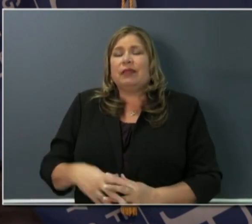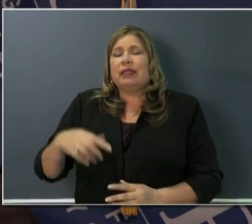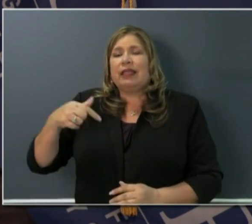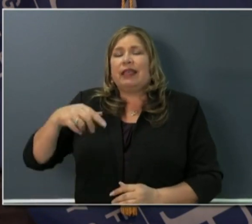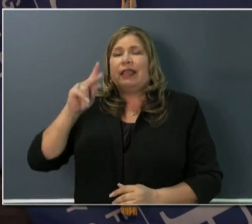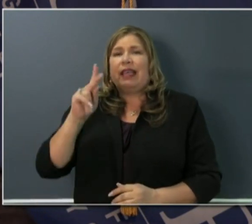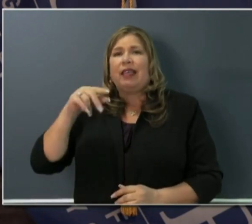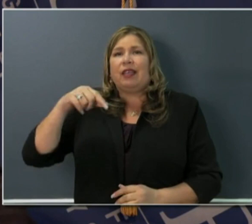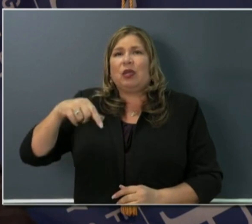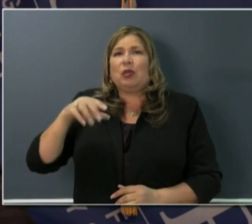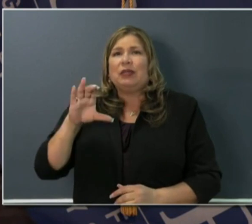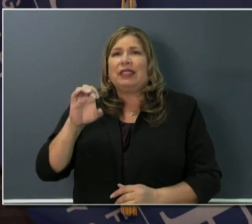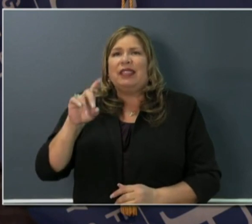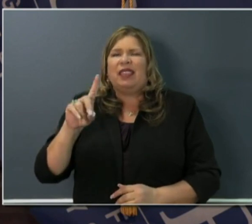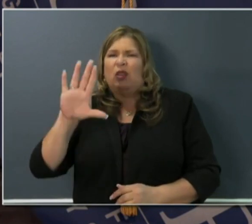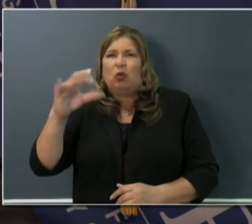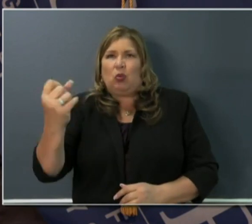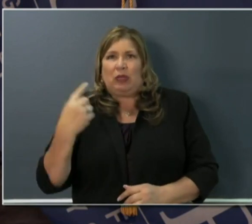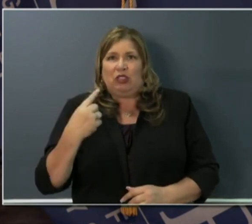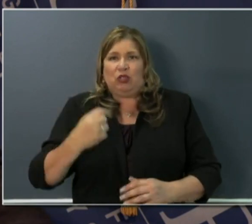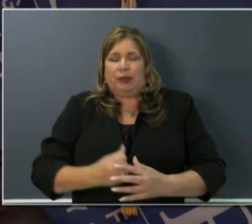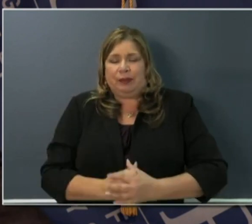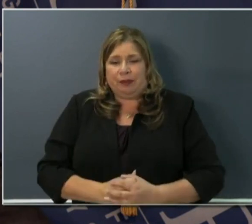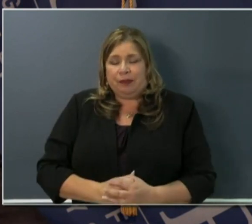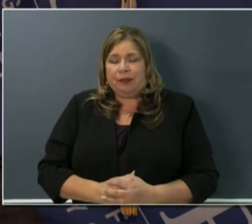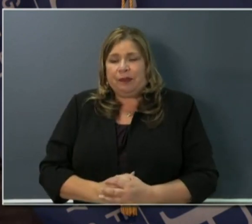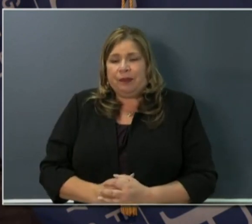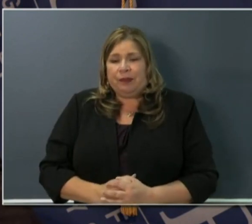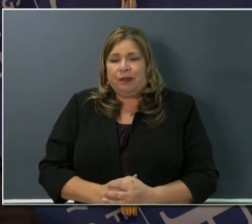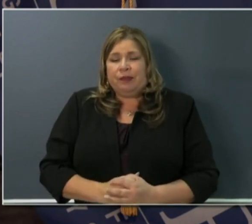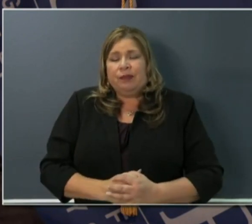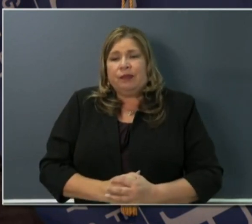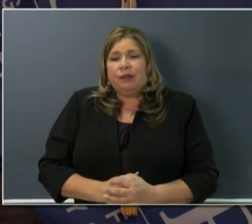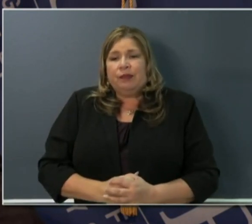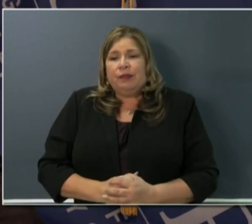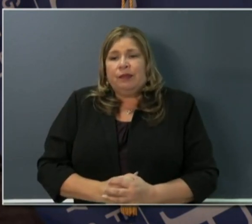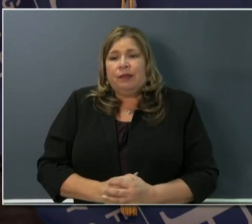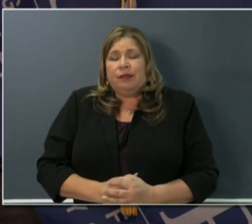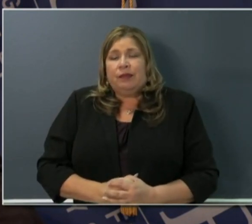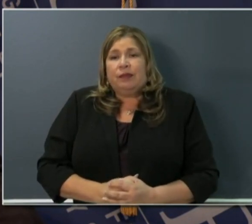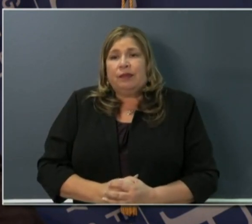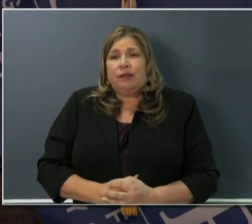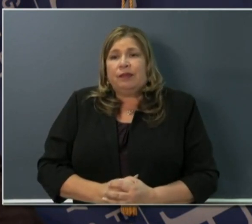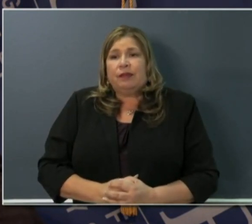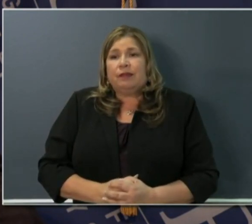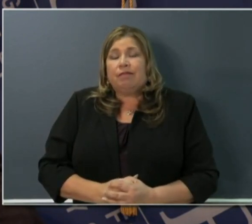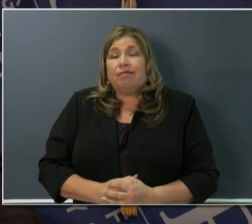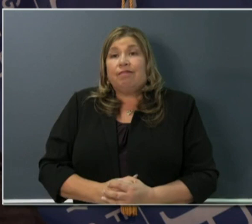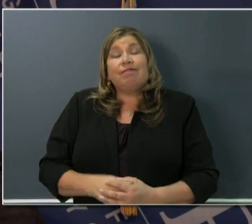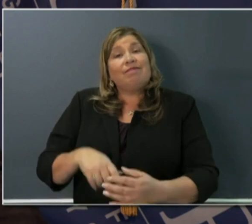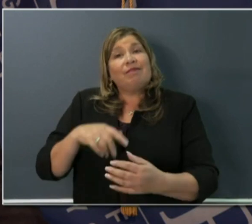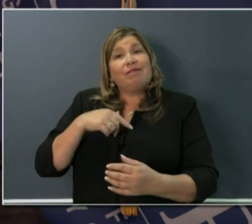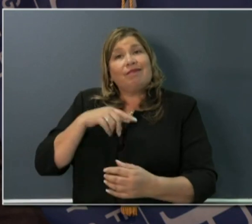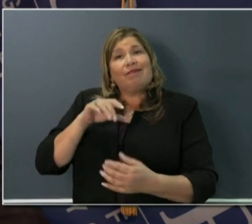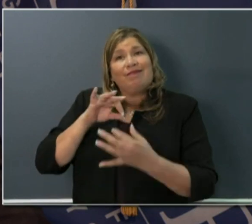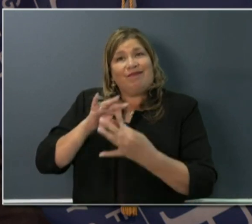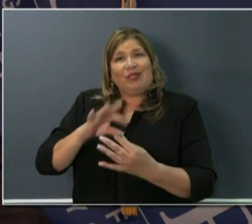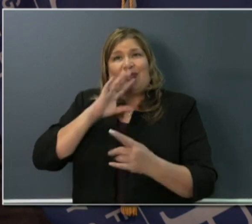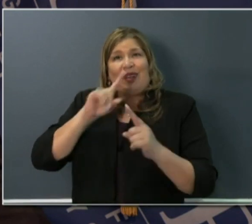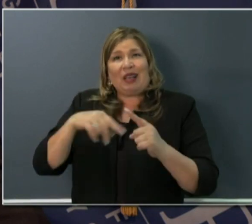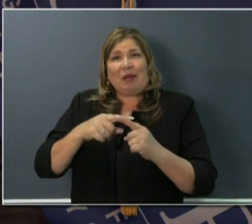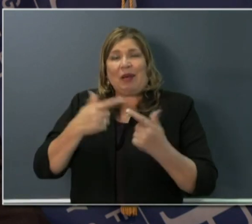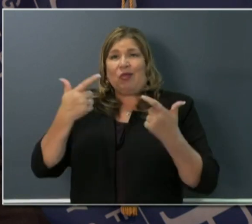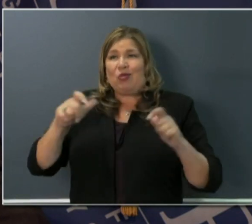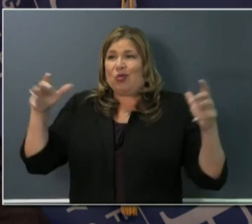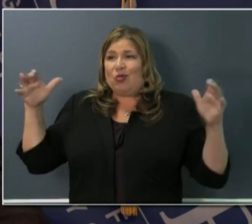Hi, Governor. Because of social distancing, obviously, signature gatherers for November ballot initiatives can't be out on the